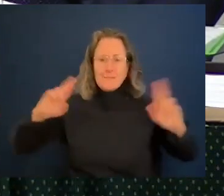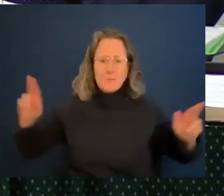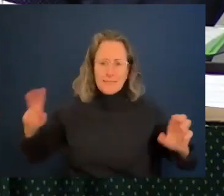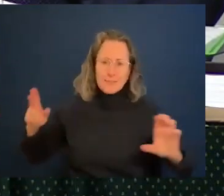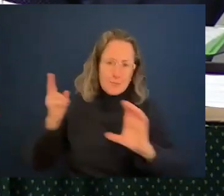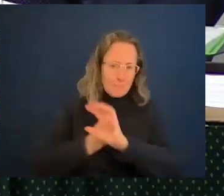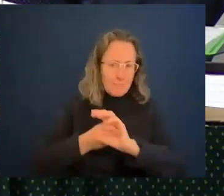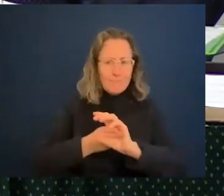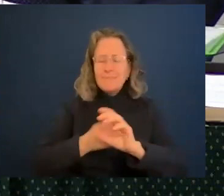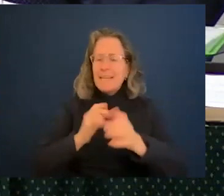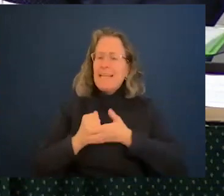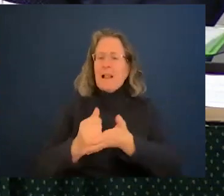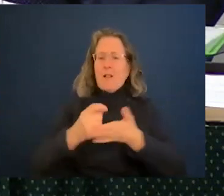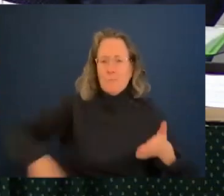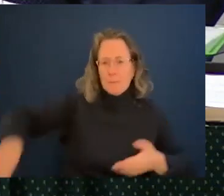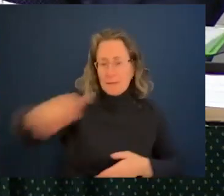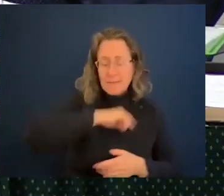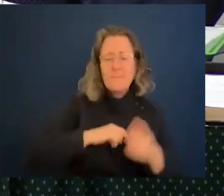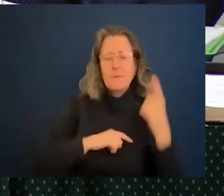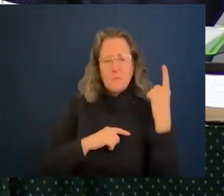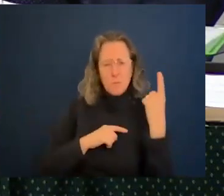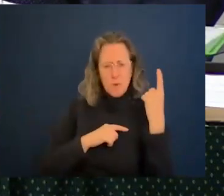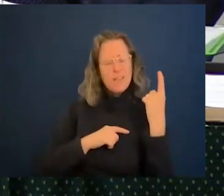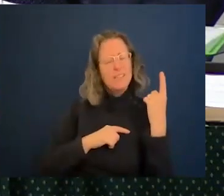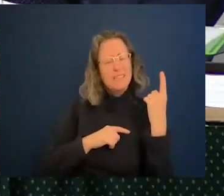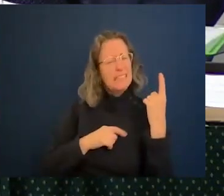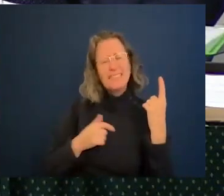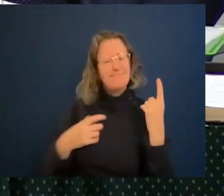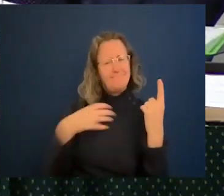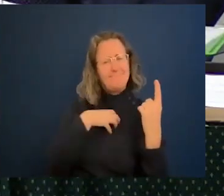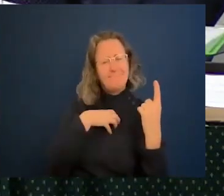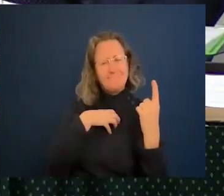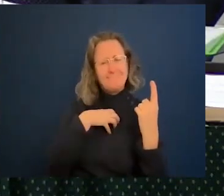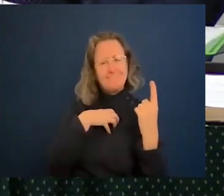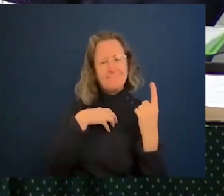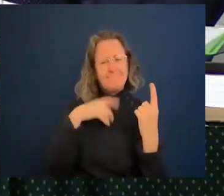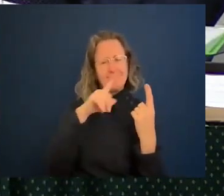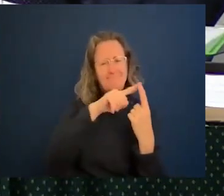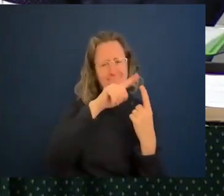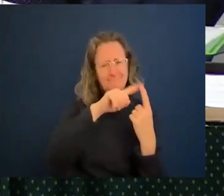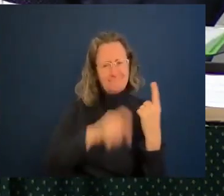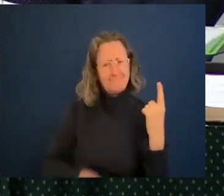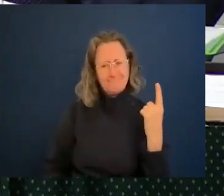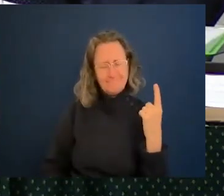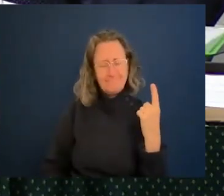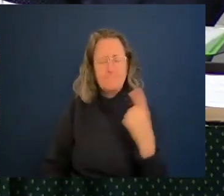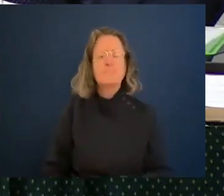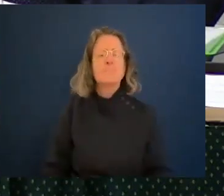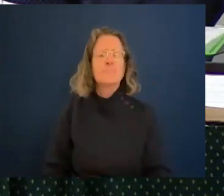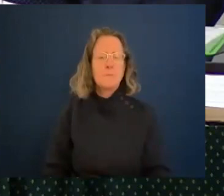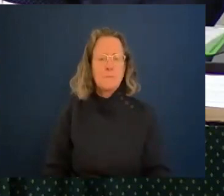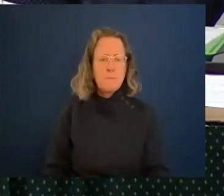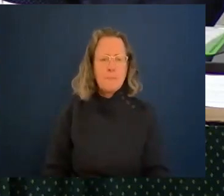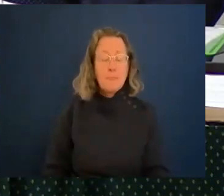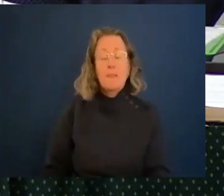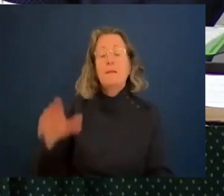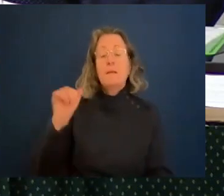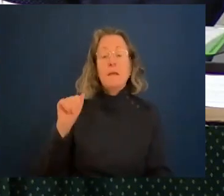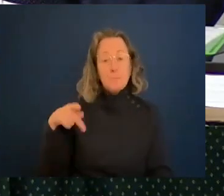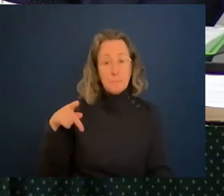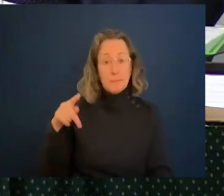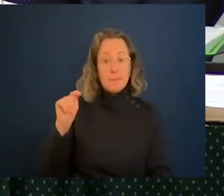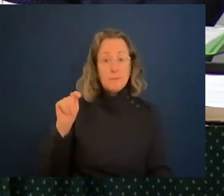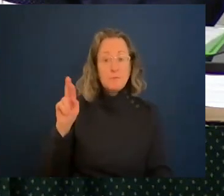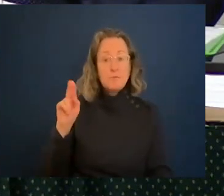this process John I take issue with here it is um in the AP Triton report